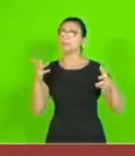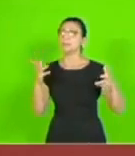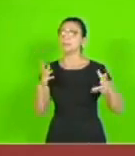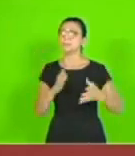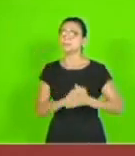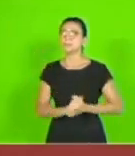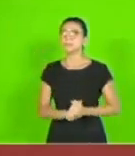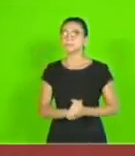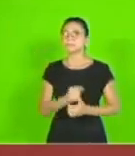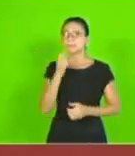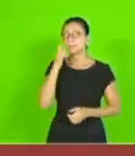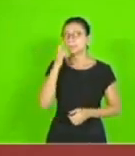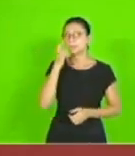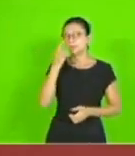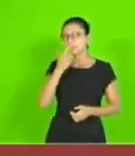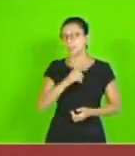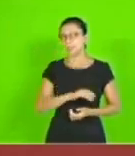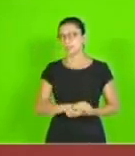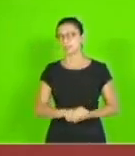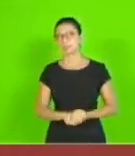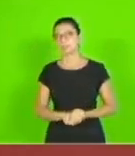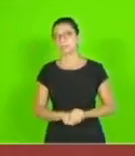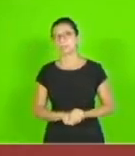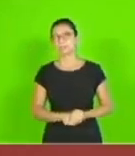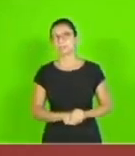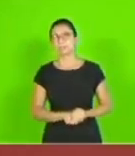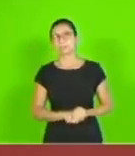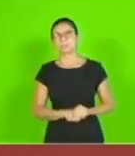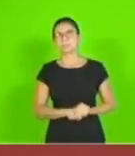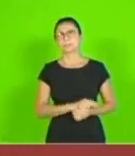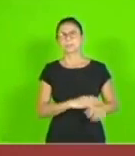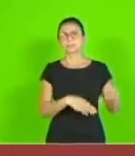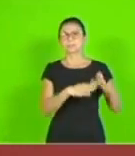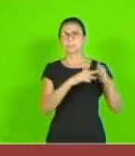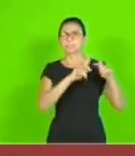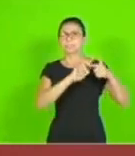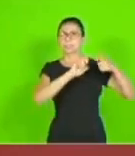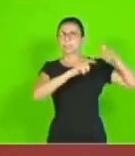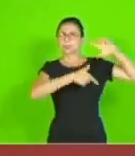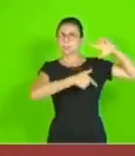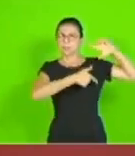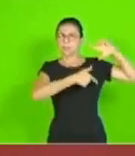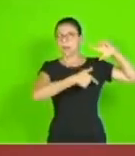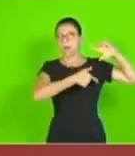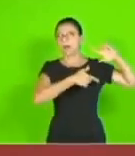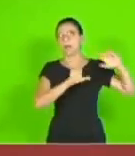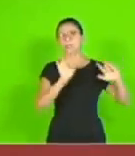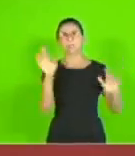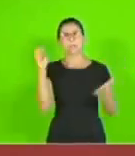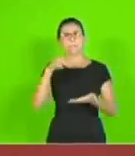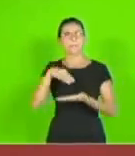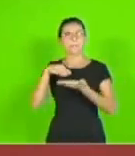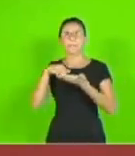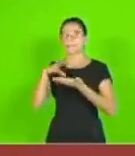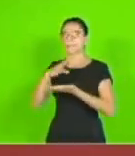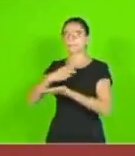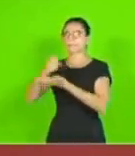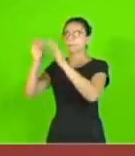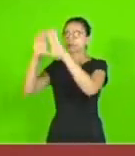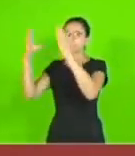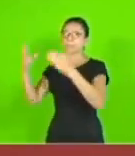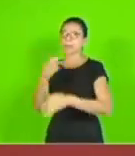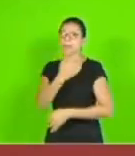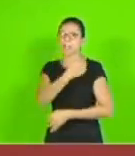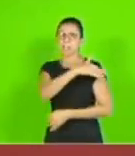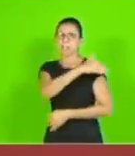Nós estamos botando os irmãos da igreja tradicional todo mundo fora e todos os olhos no céu. Igreja céu e os outros que não vão para o